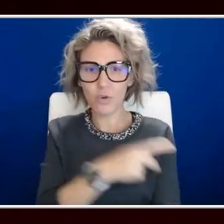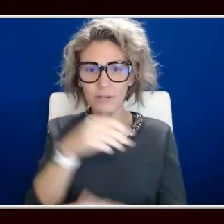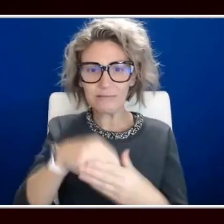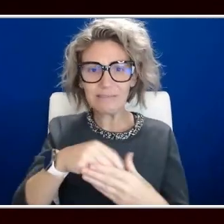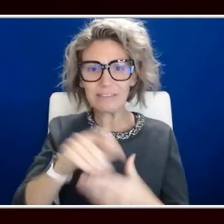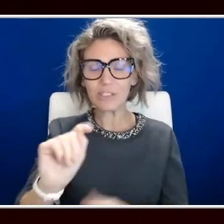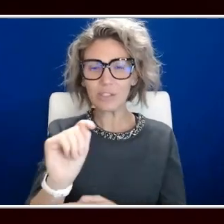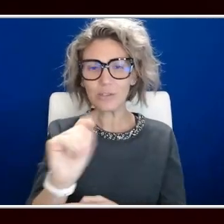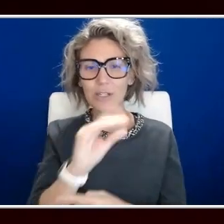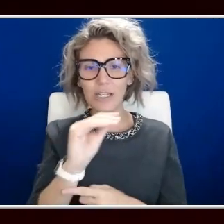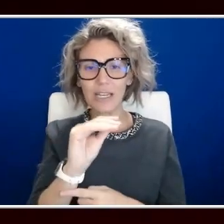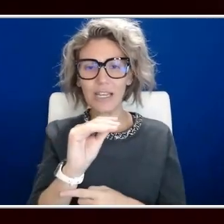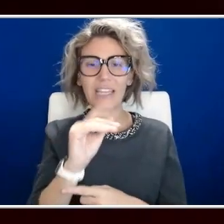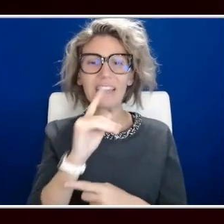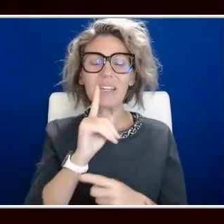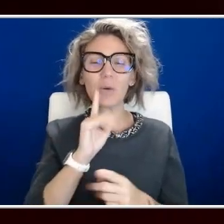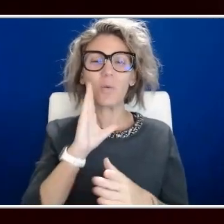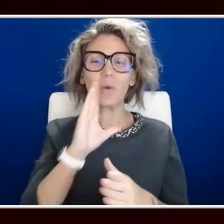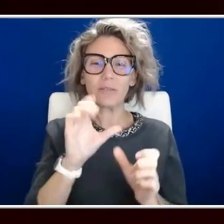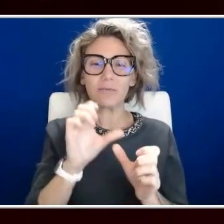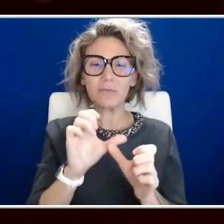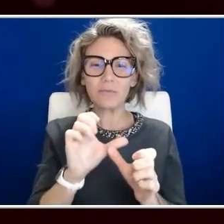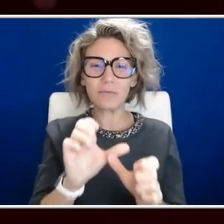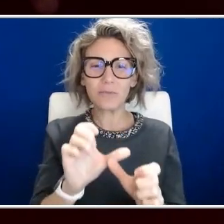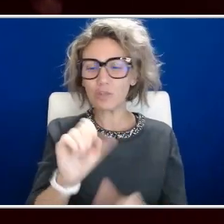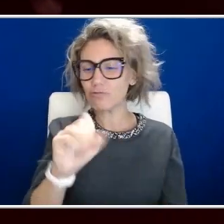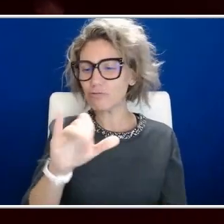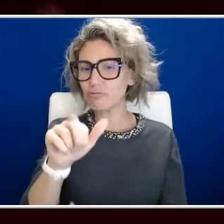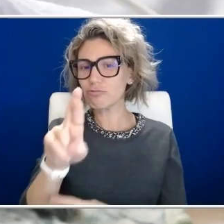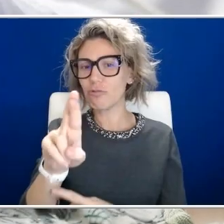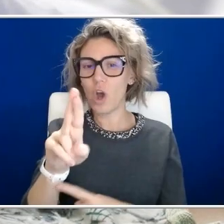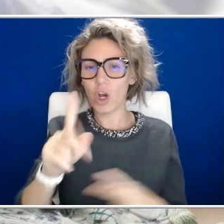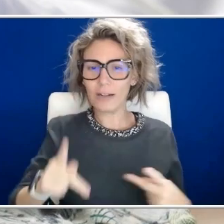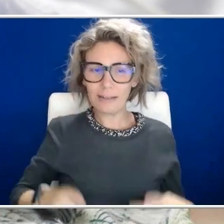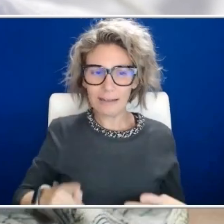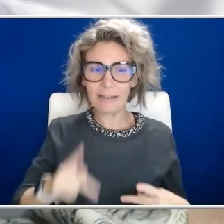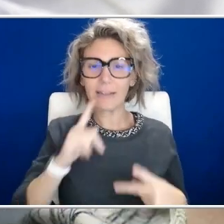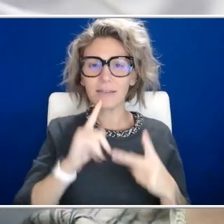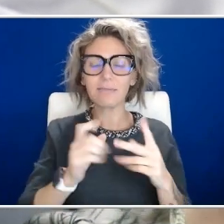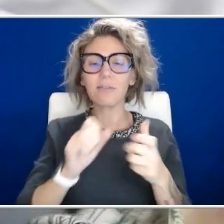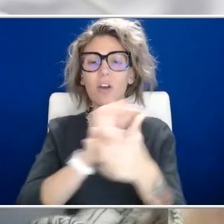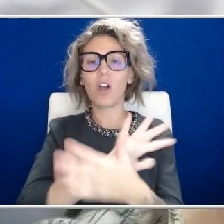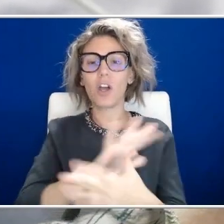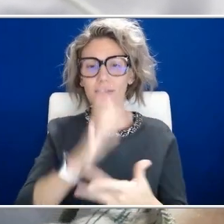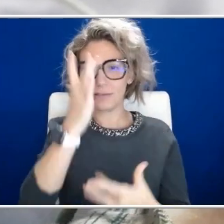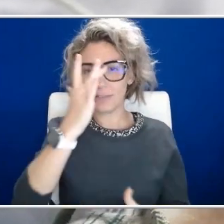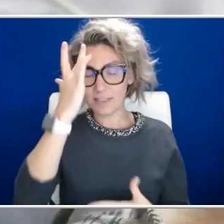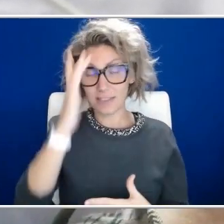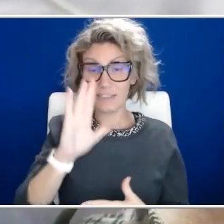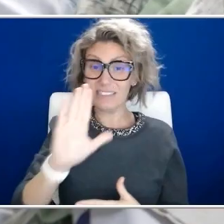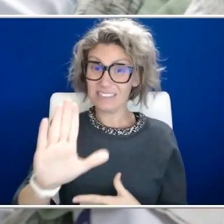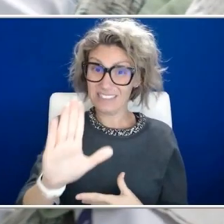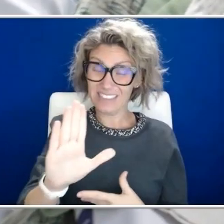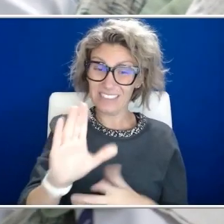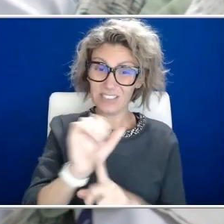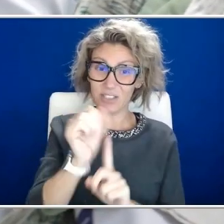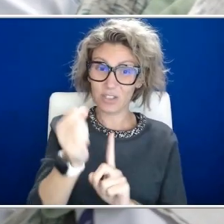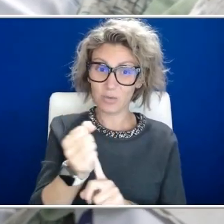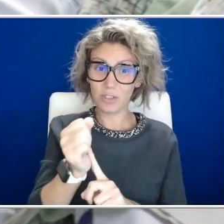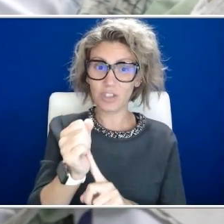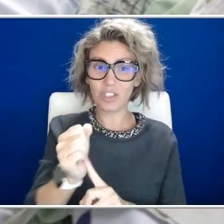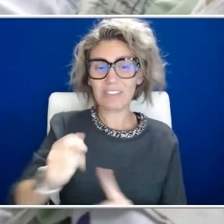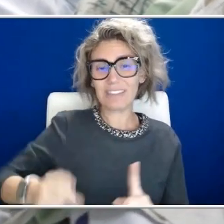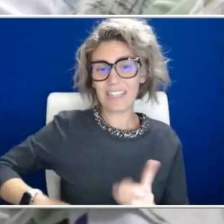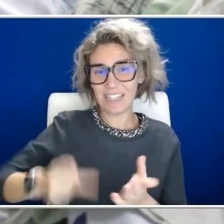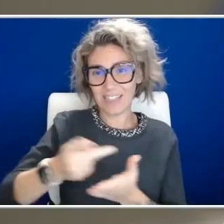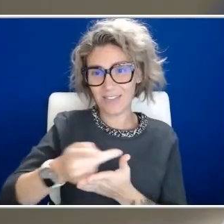gradual scarring of the kidneys, leading to kidney disease and, in Joey's case, kidney failure. Thanks to